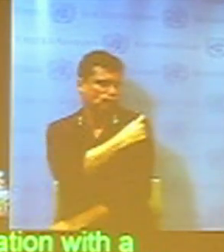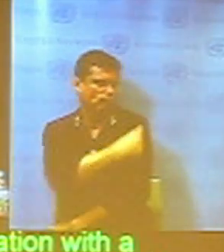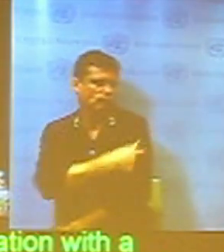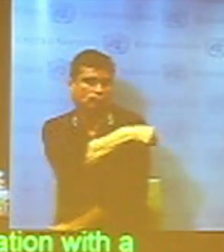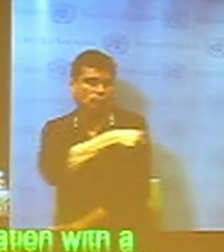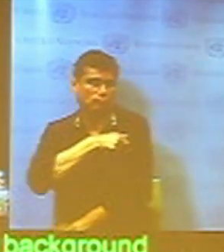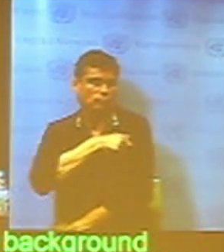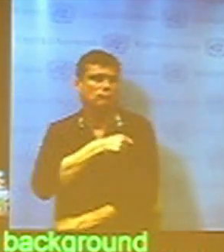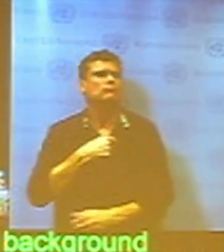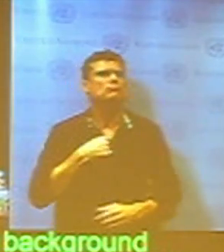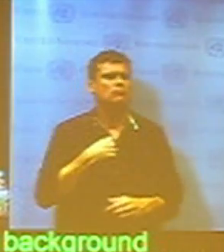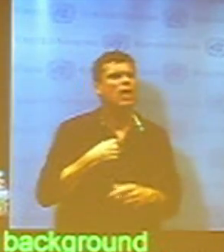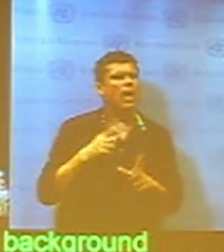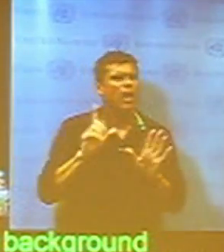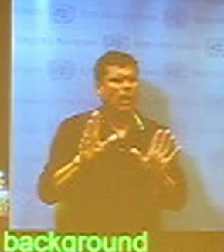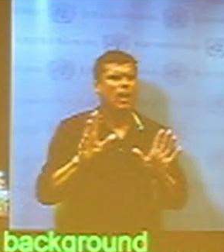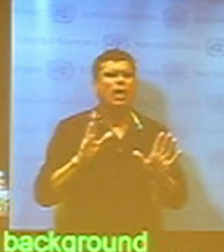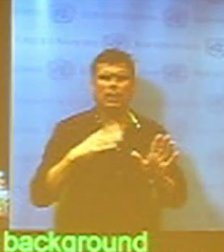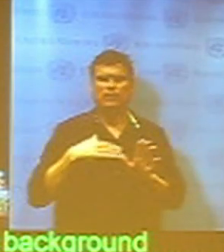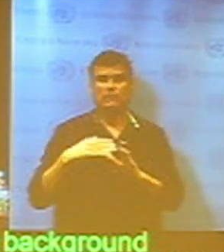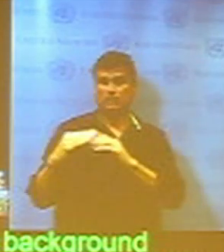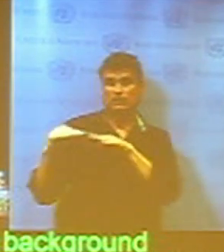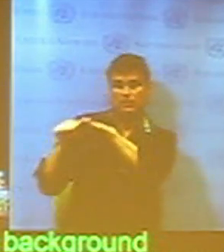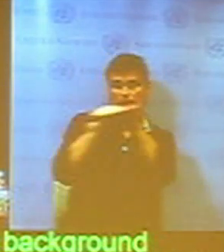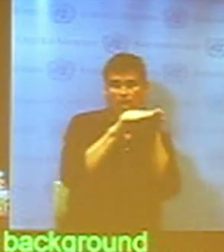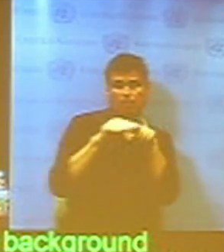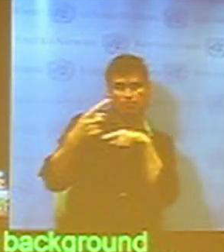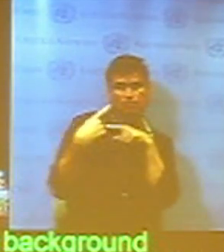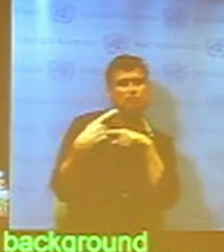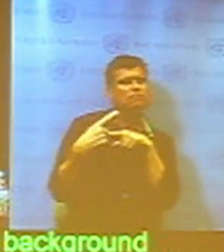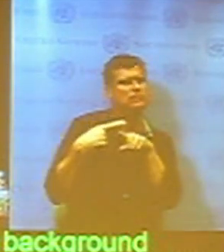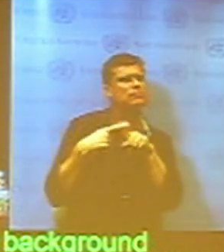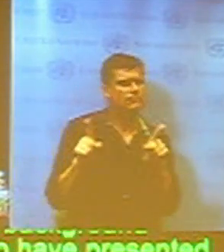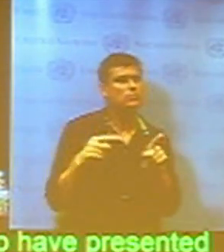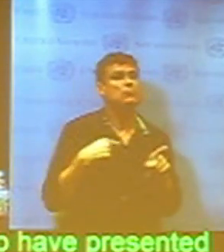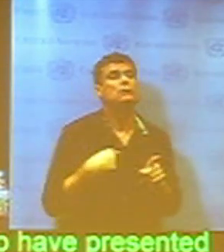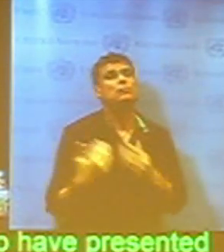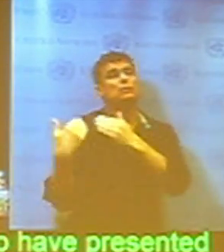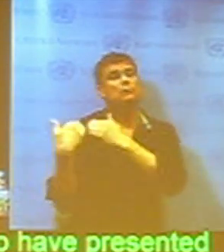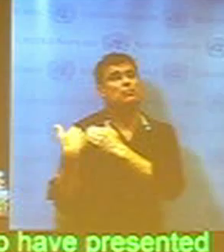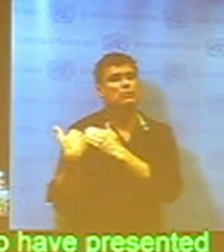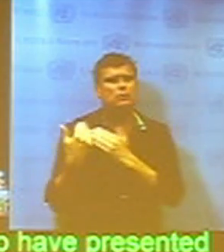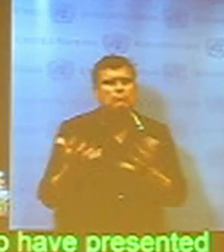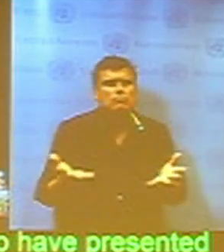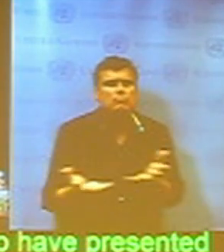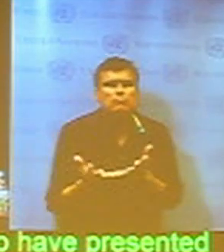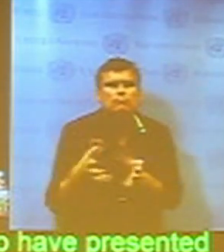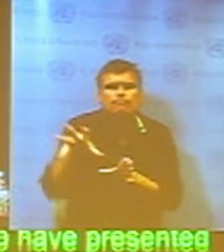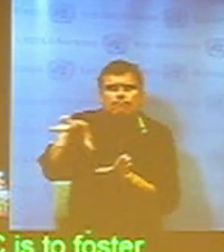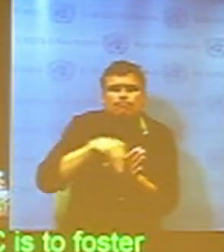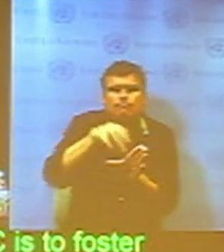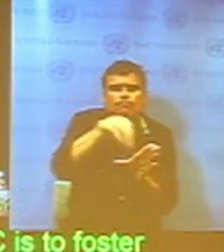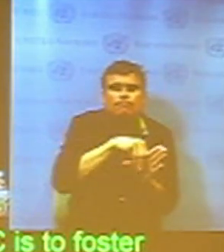with the ICRC is to foster inclusion and participation in society through sports for people with